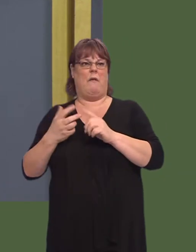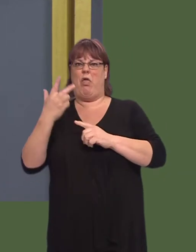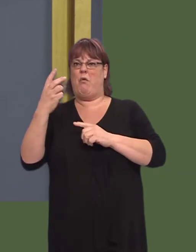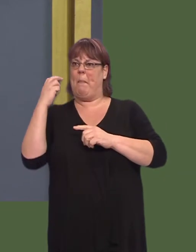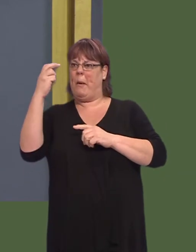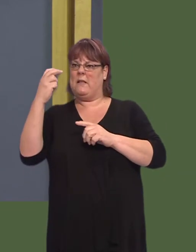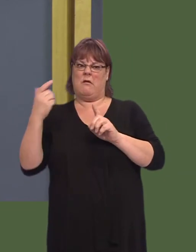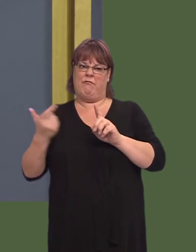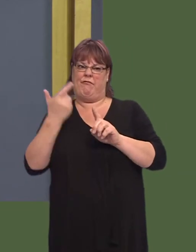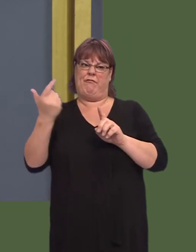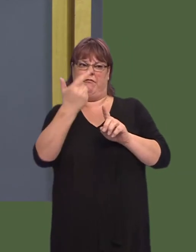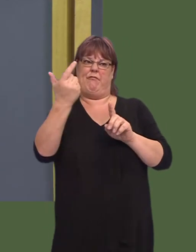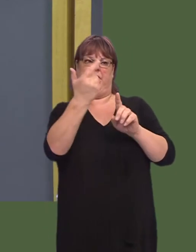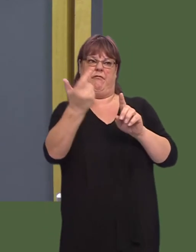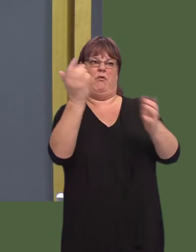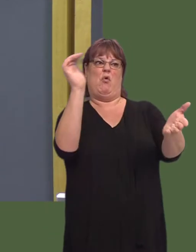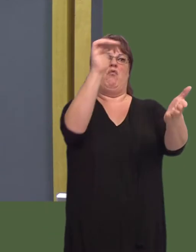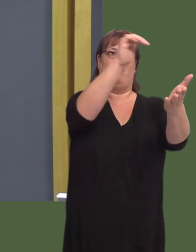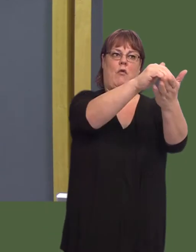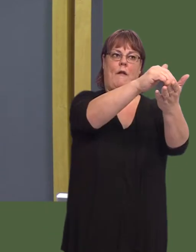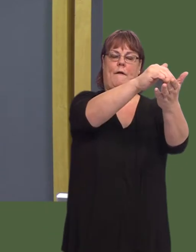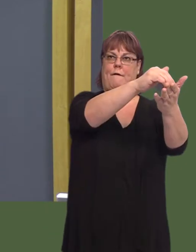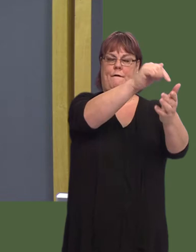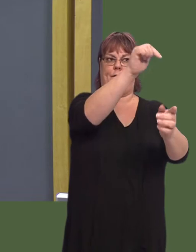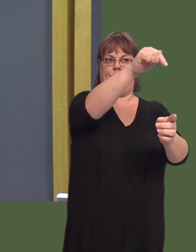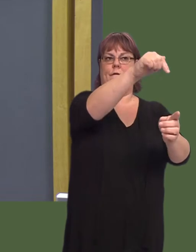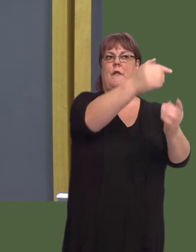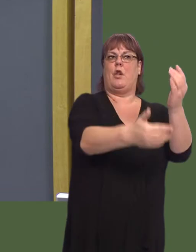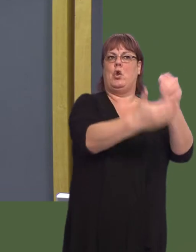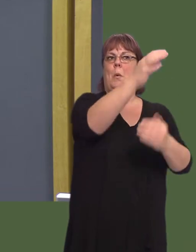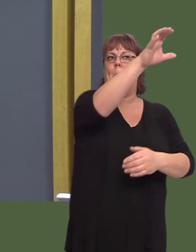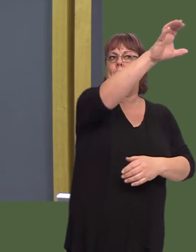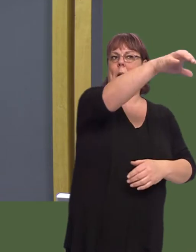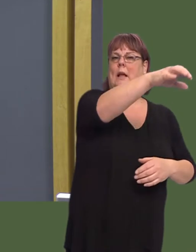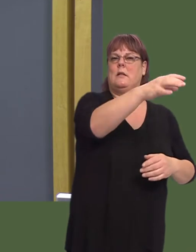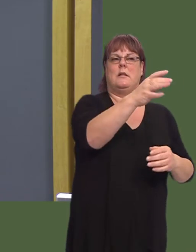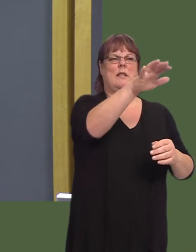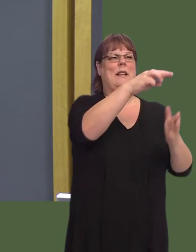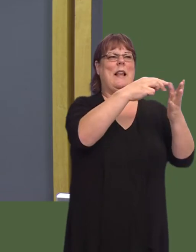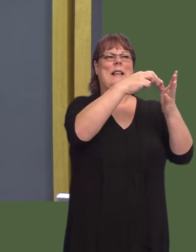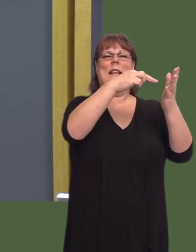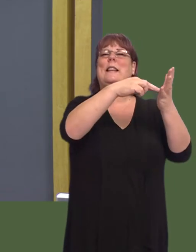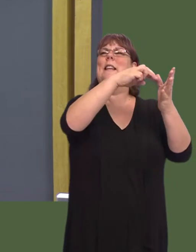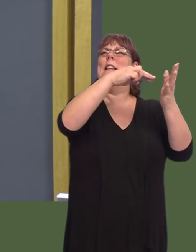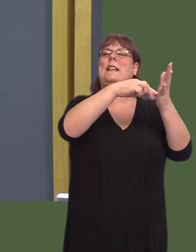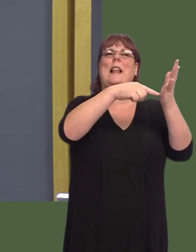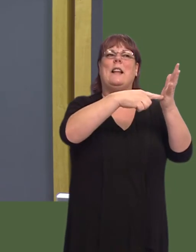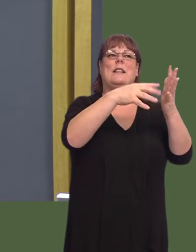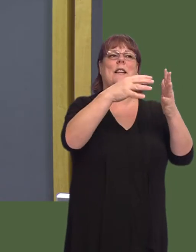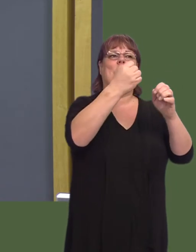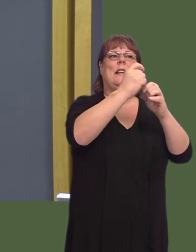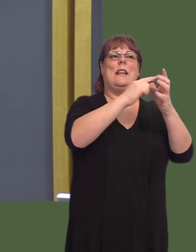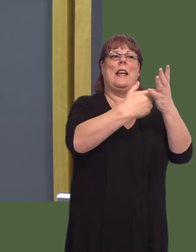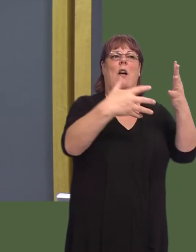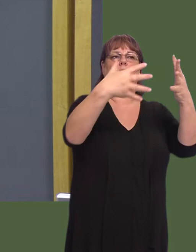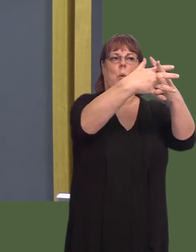to 3 buses to get to the new location, not yet specifically specified in Nantgarw.